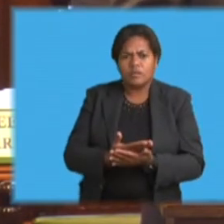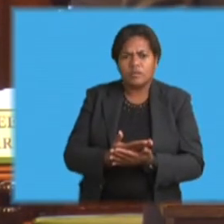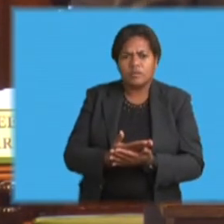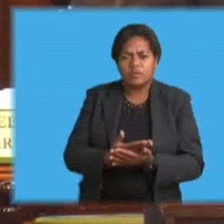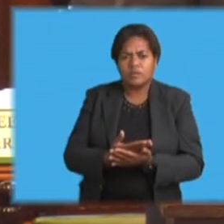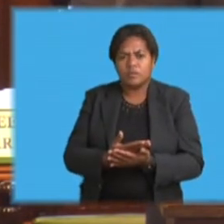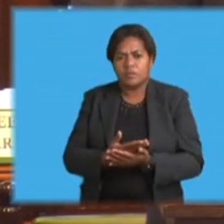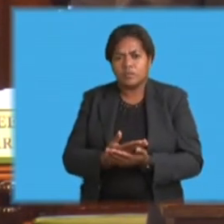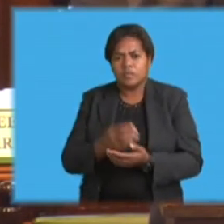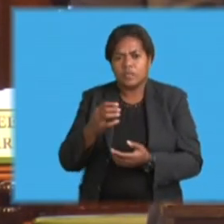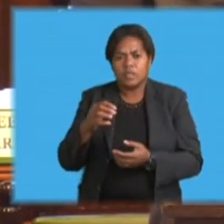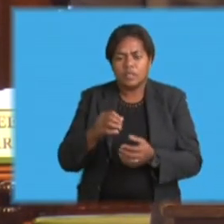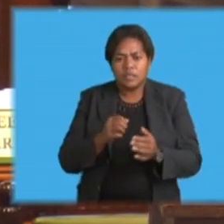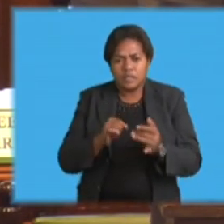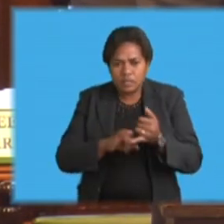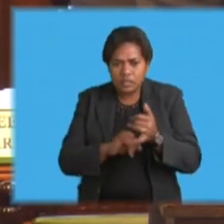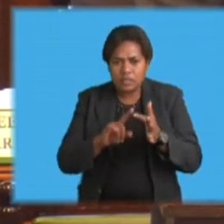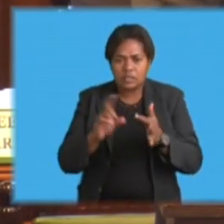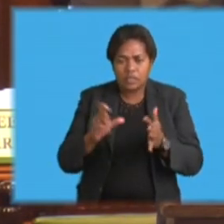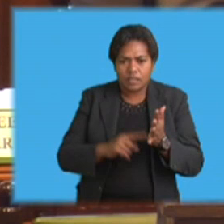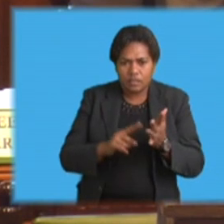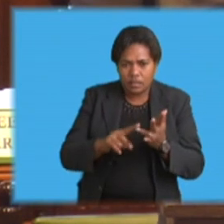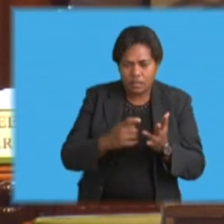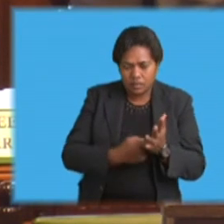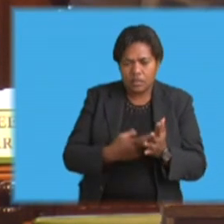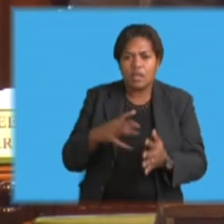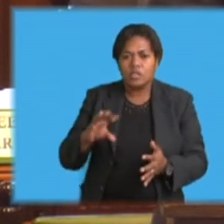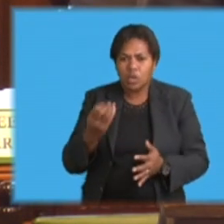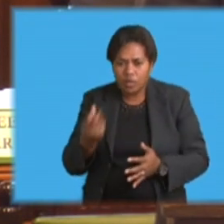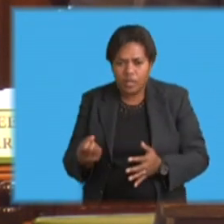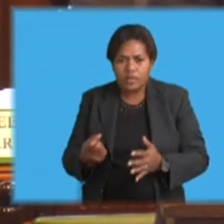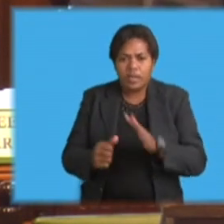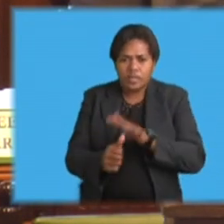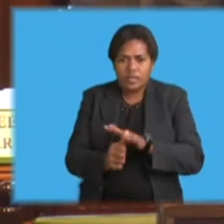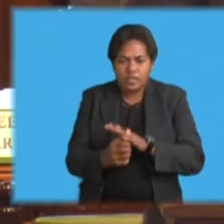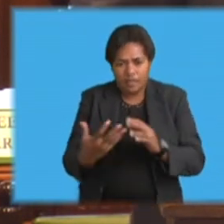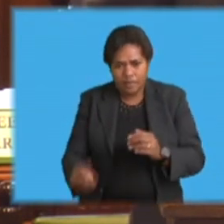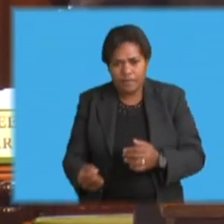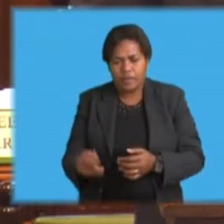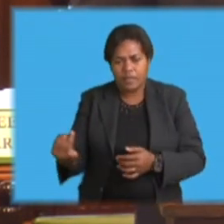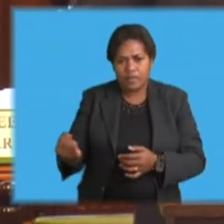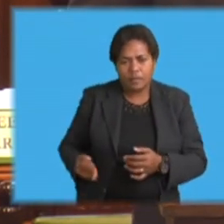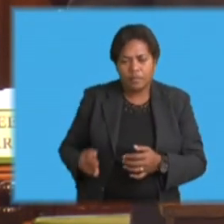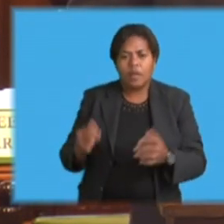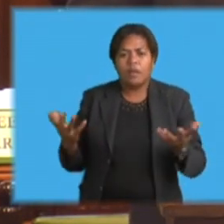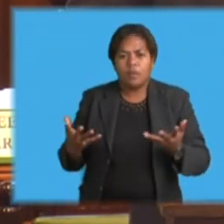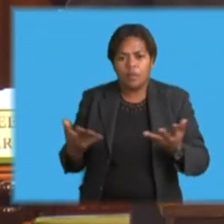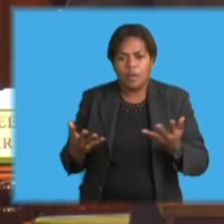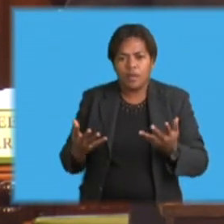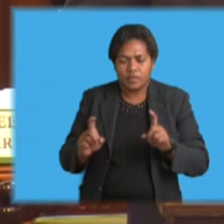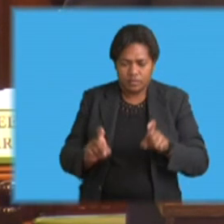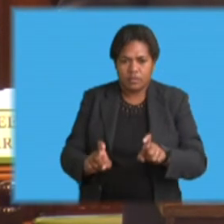and coming up with programs so that they have access to income so that they can enhance the quality of their life wherever they are in